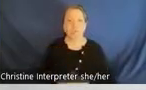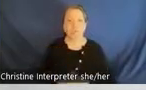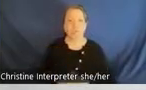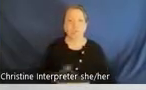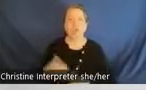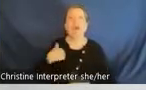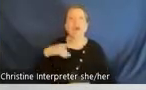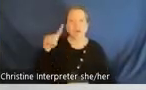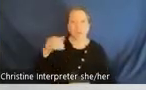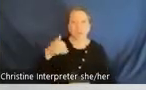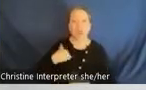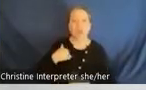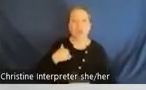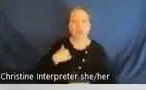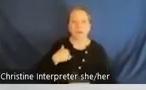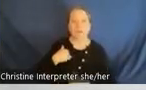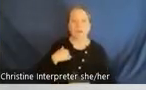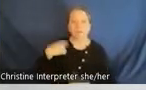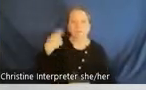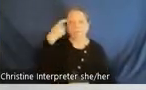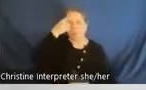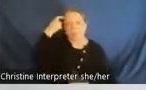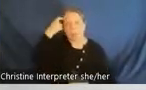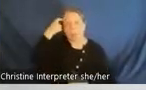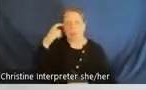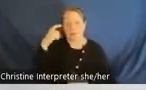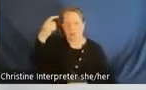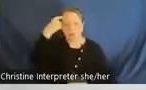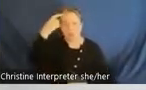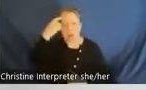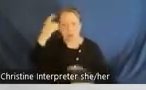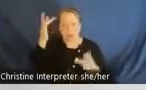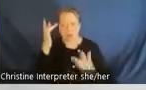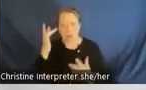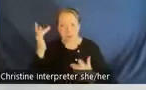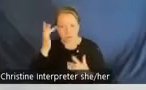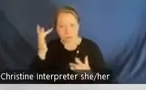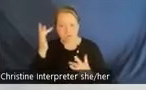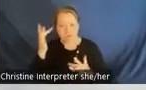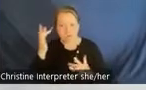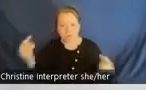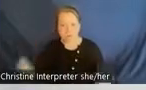brain injury, which left me with some physical challenges. And